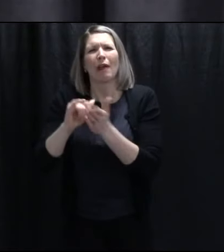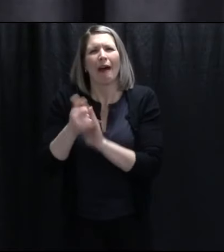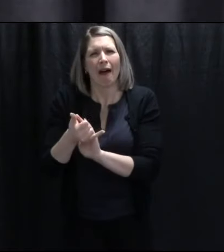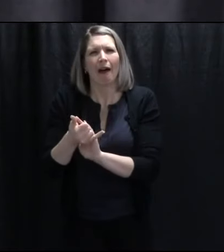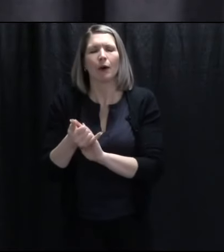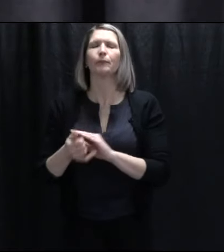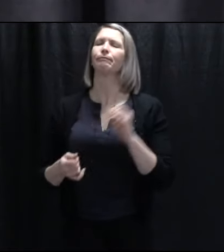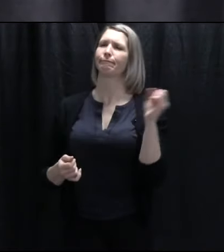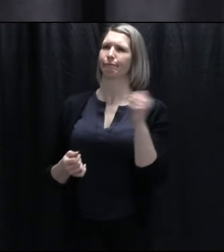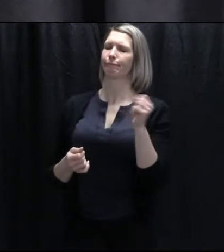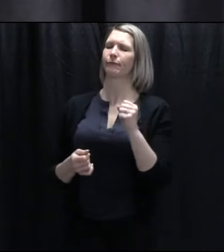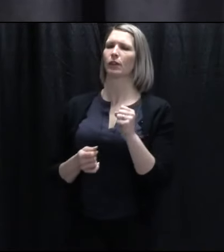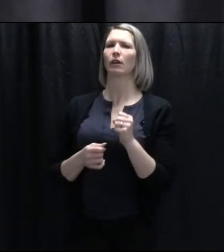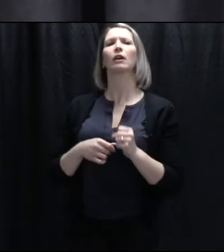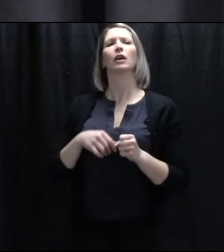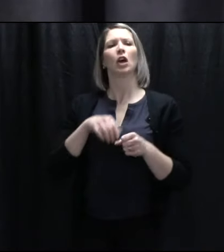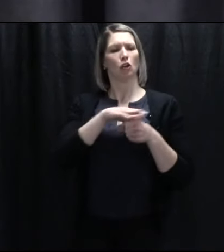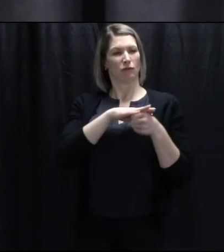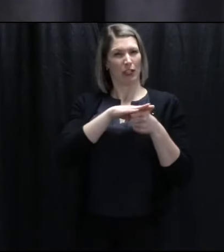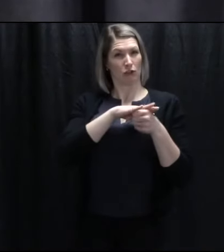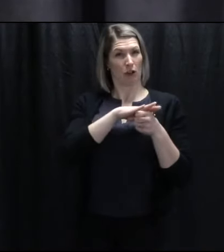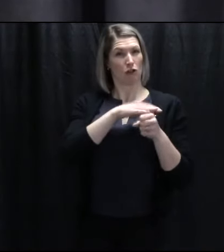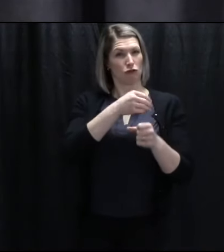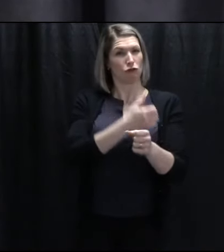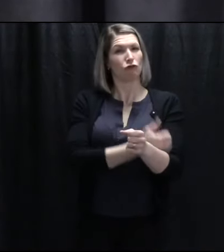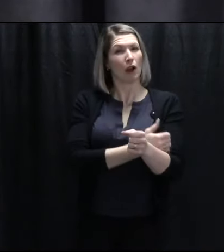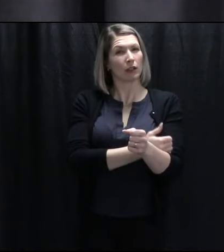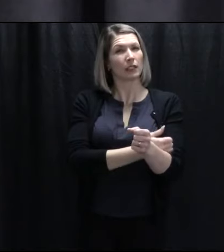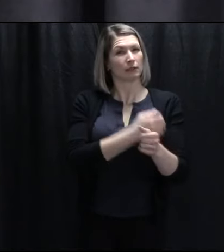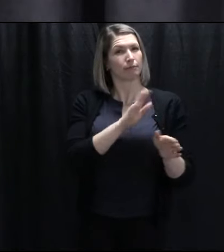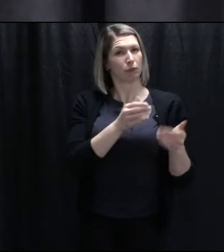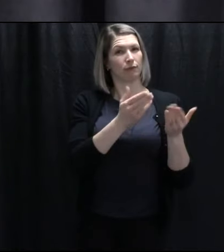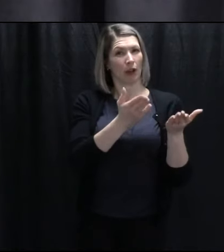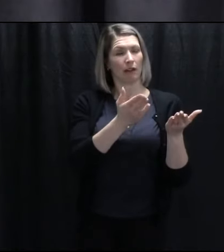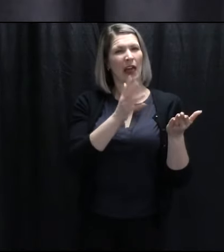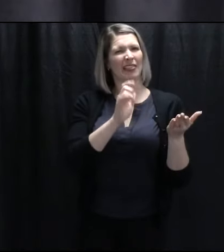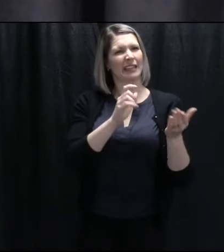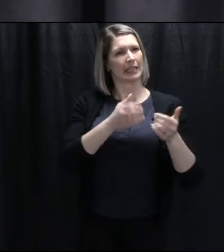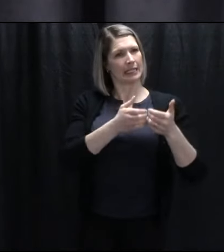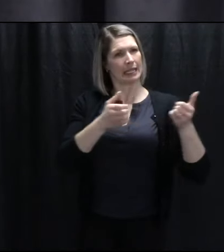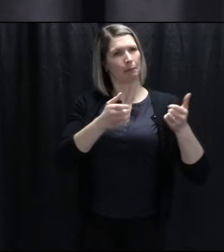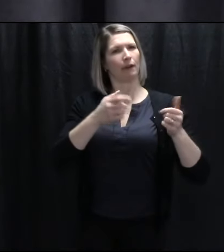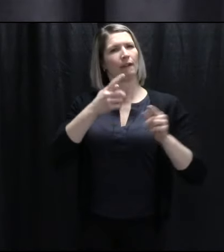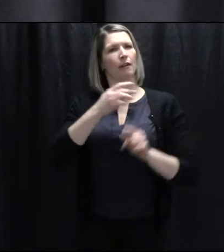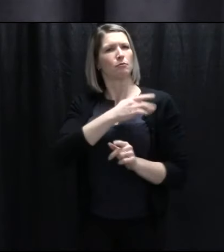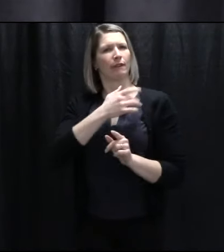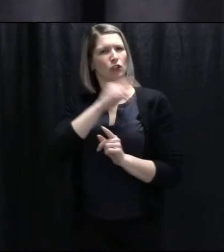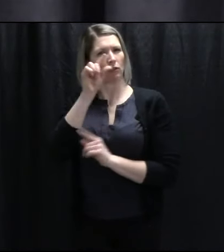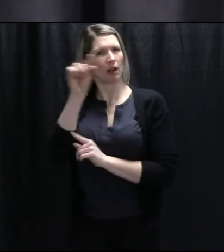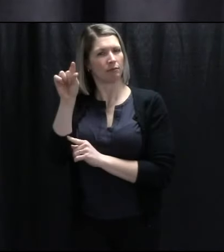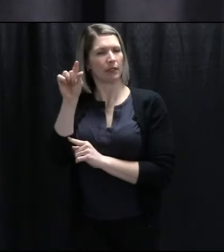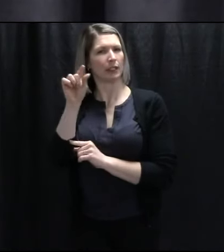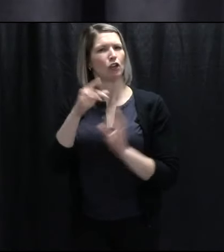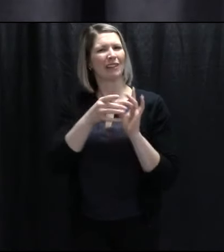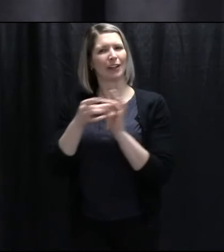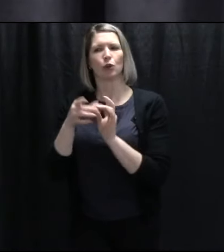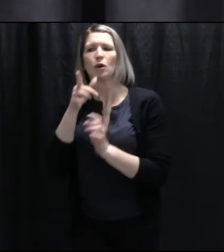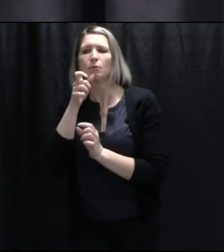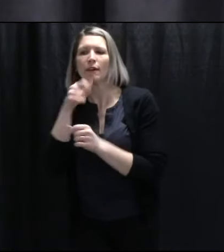directly for the Regional Health Authority drug supply, and that is a kind of separate mechanism, although it's related obviously to the private